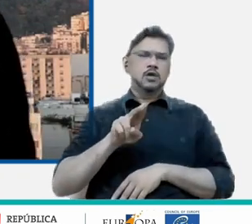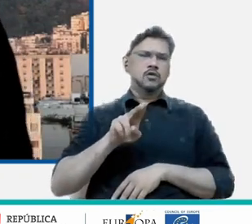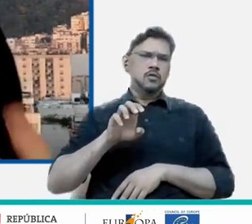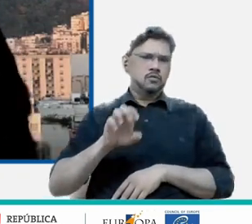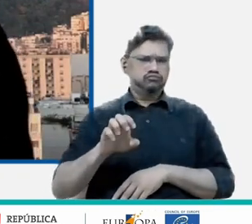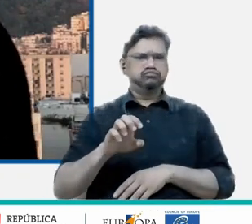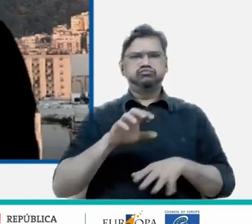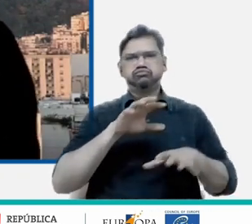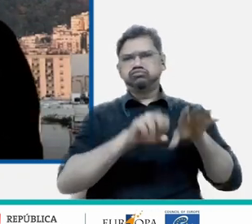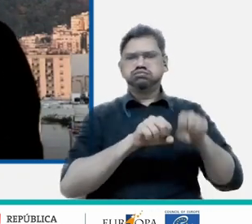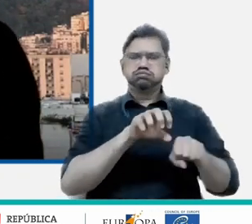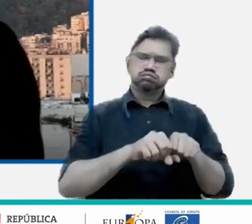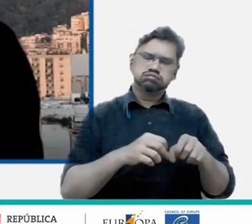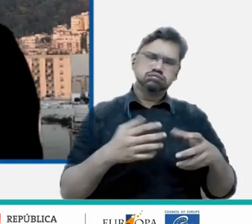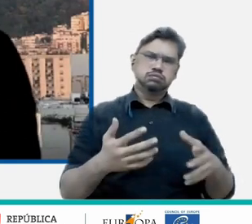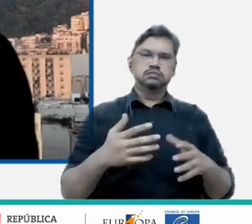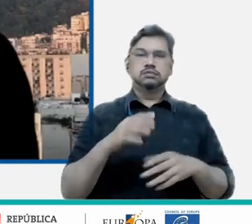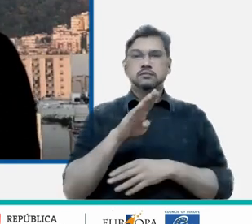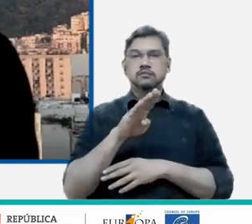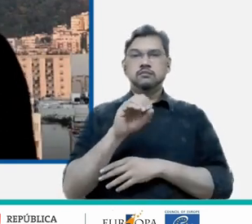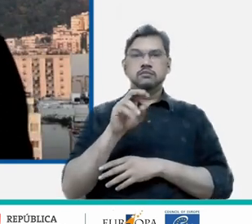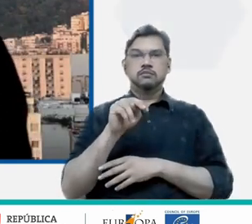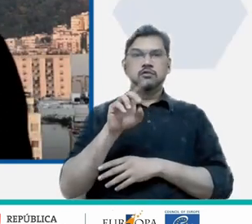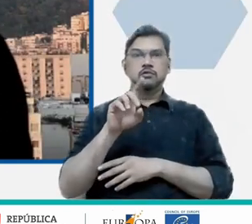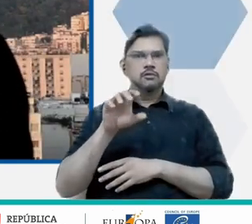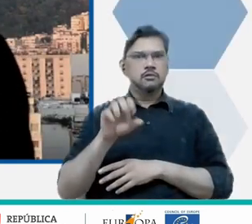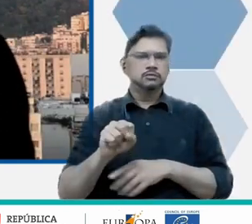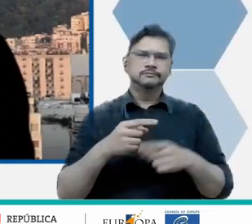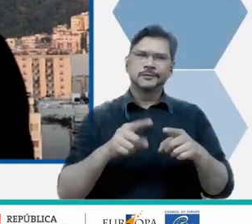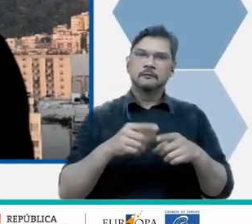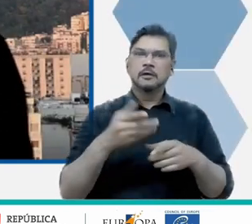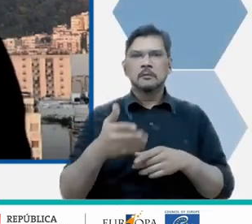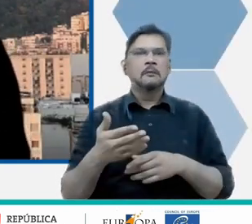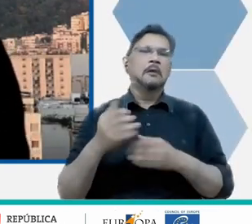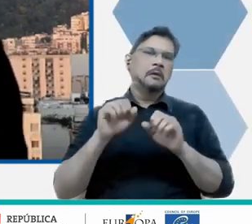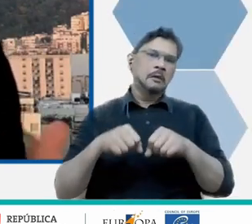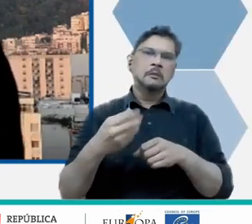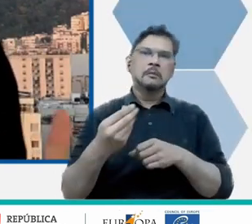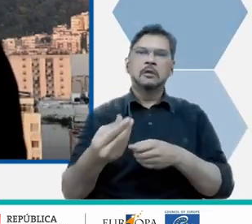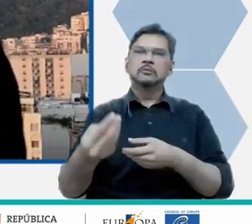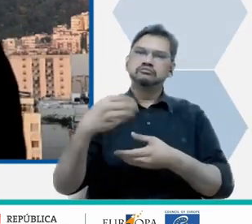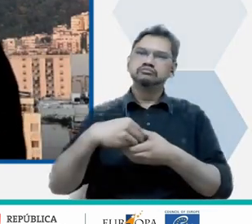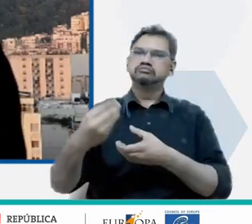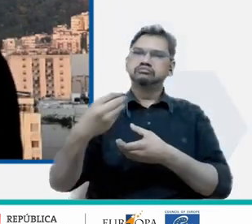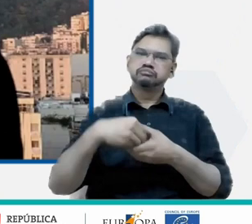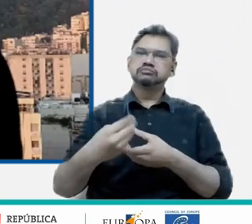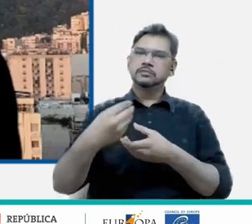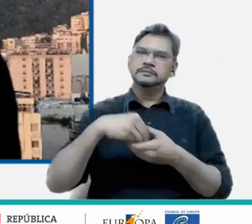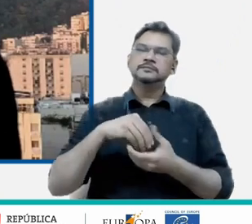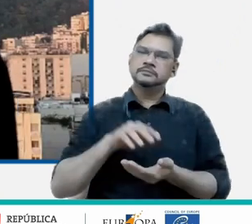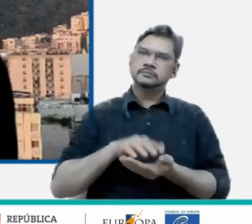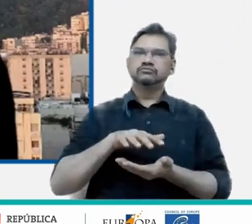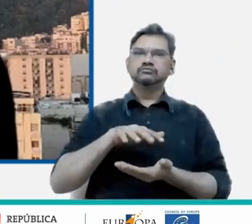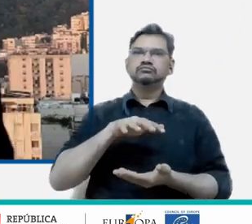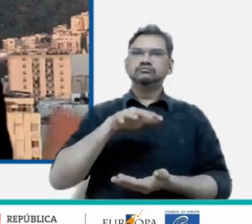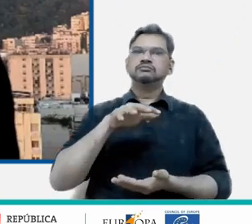often, but actually often require higher level of capacity and technical assistance. We also have state, regional, and national governments